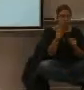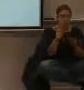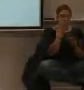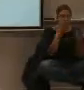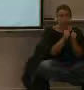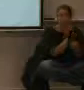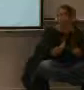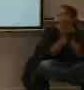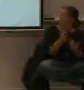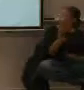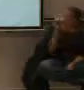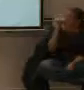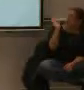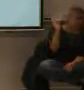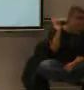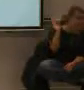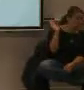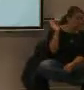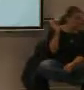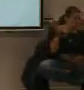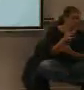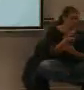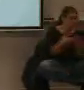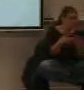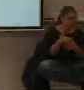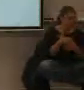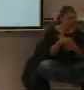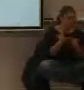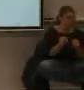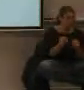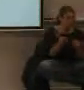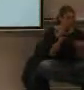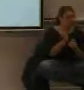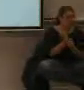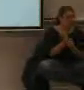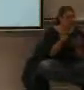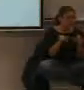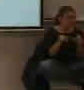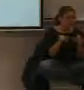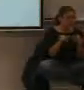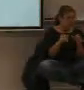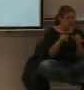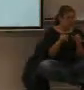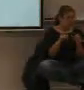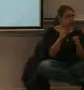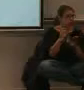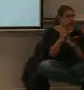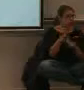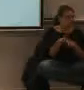many compounds out there, the interactions between them will be very difficult to pin down.